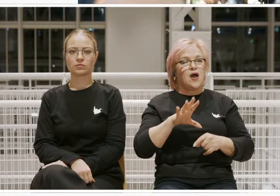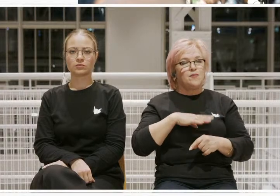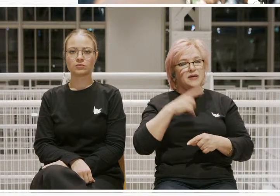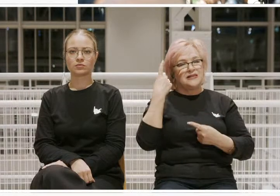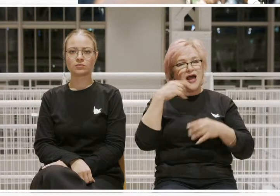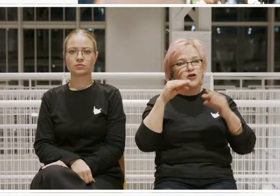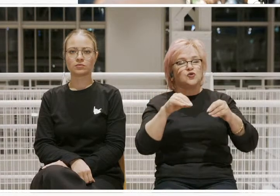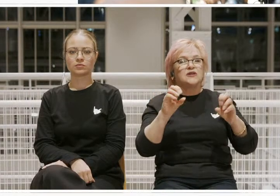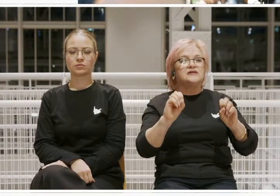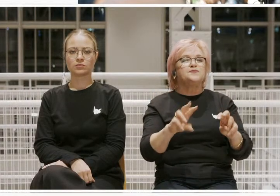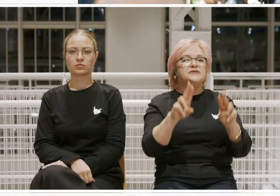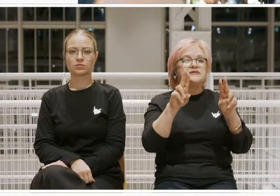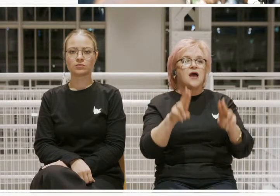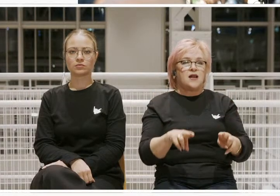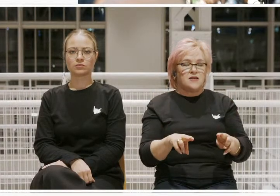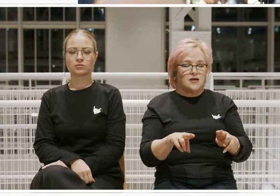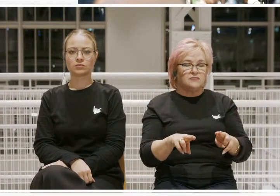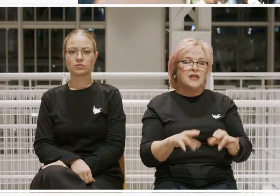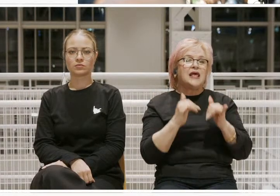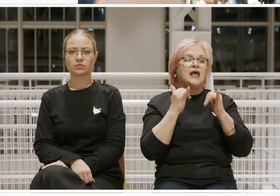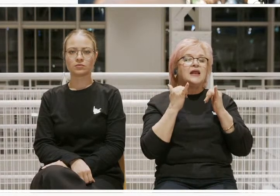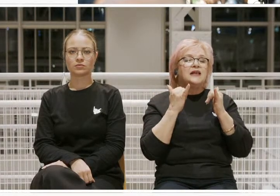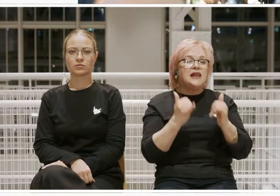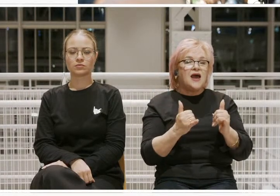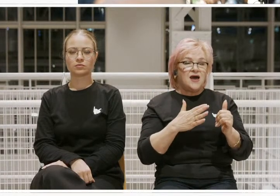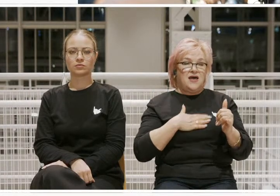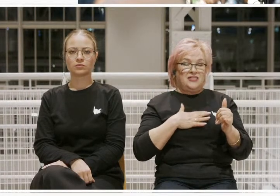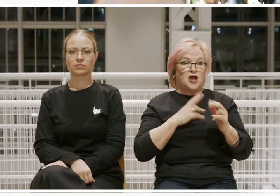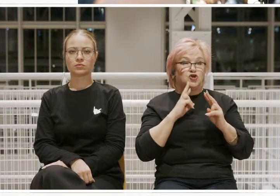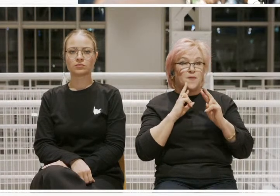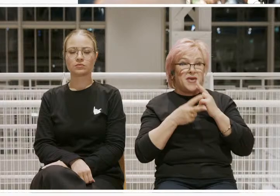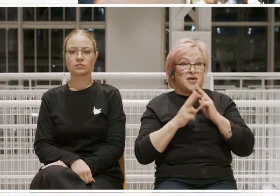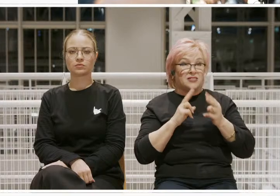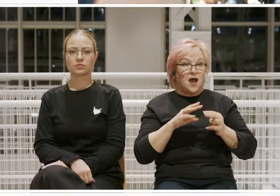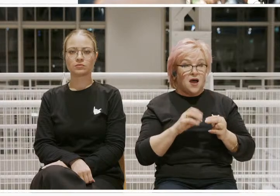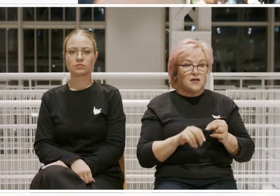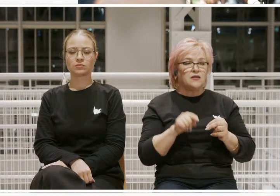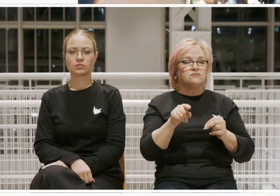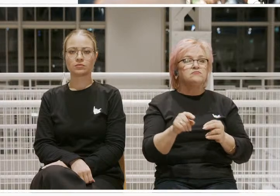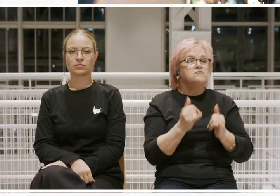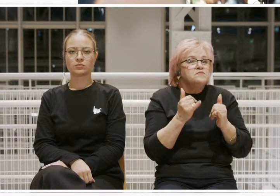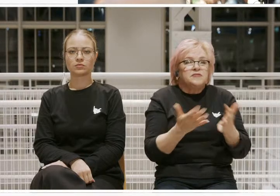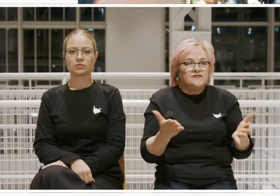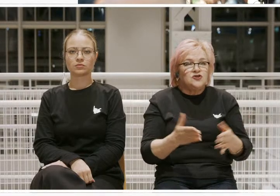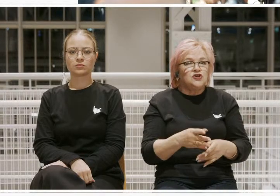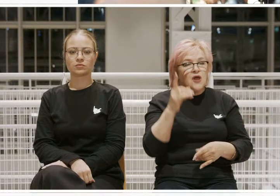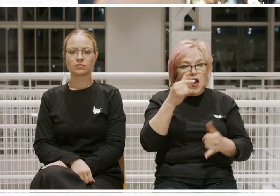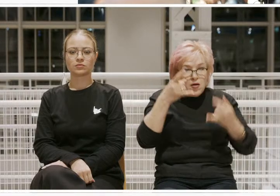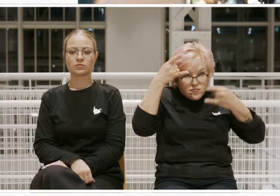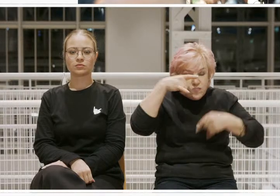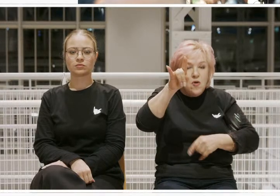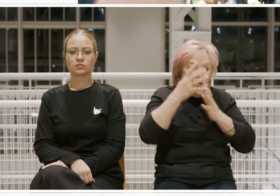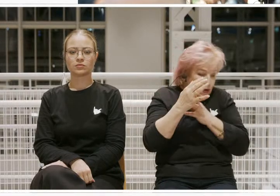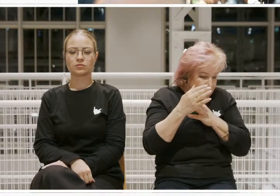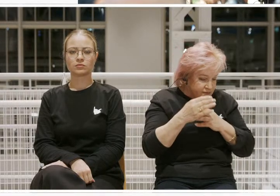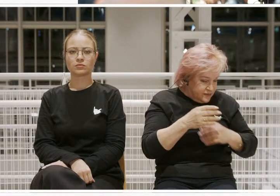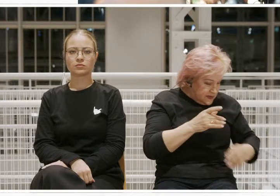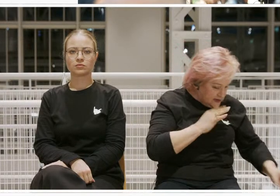water buffaloes with multiple ecologies in the wetlands around the city that are under threat of